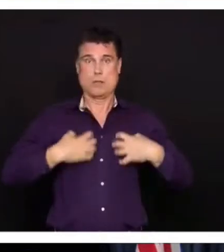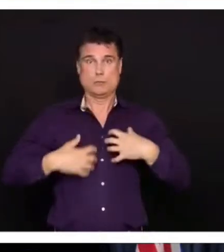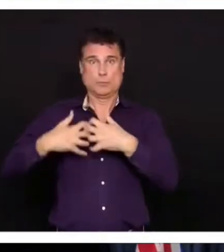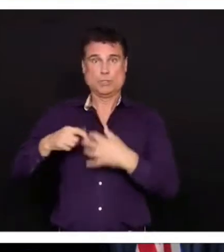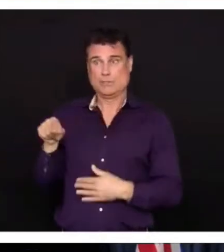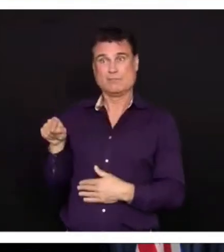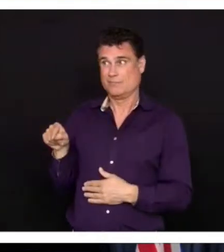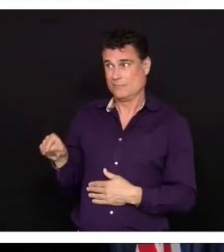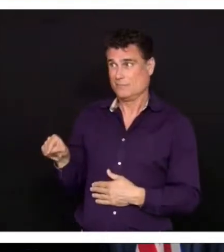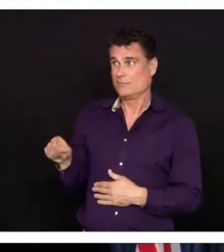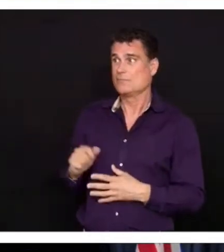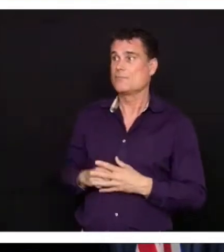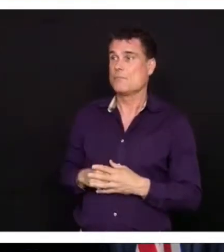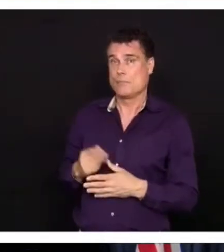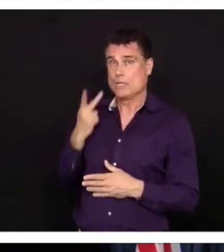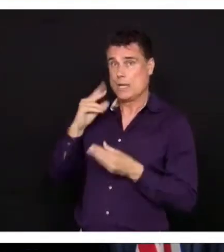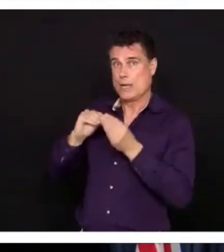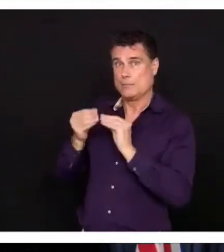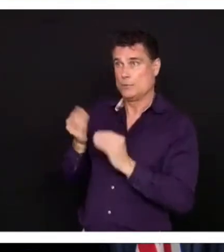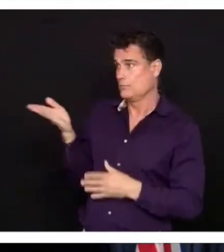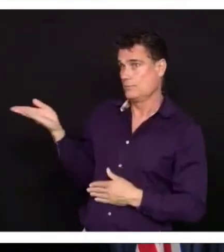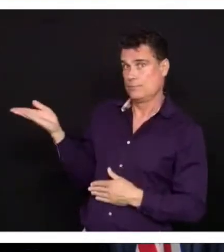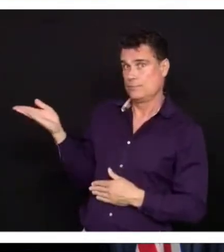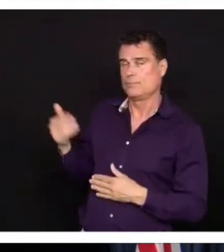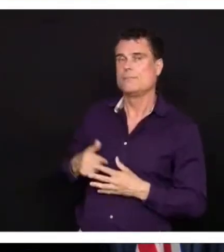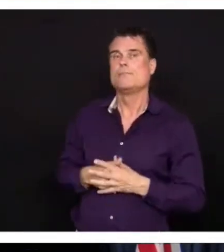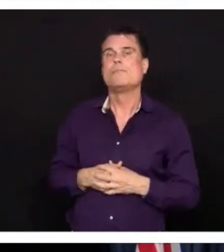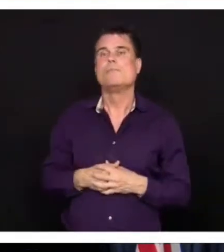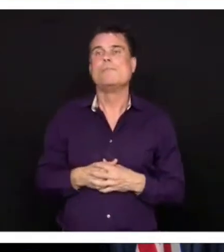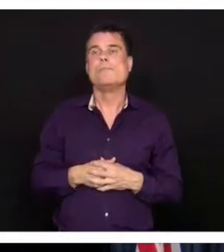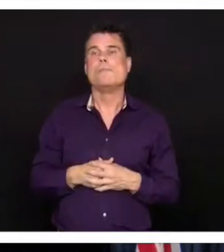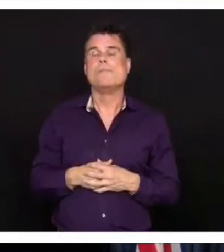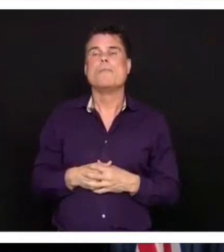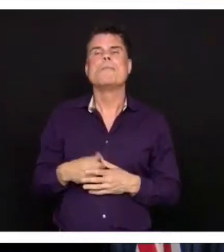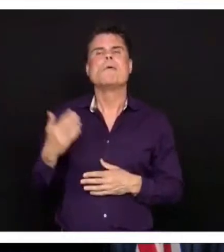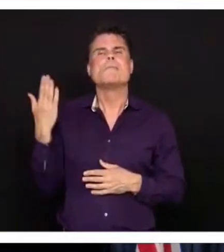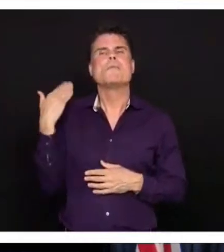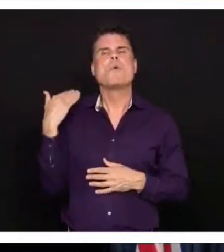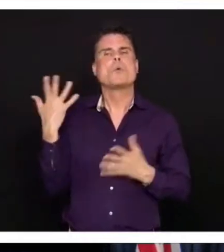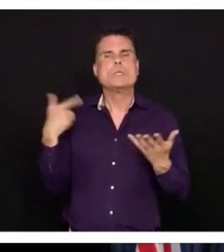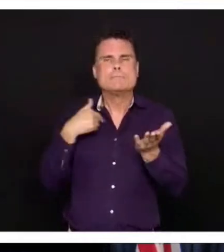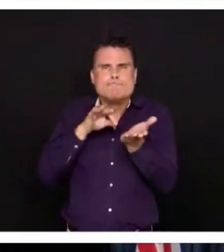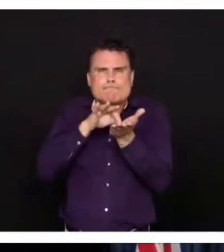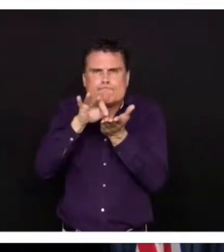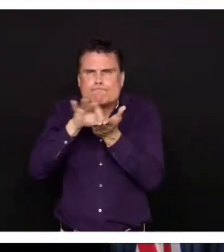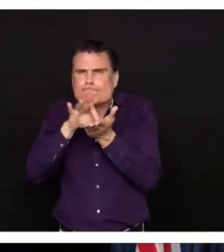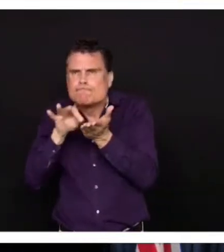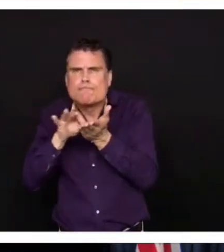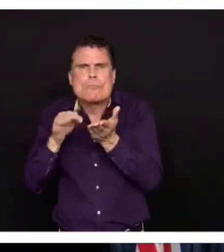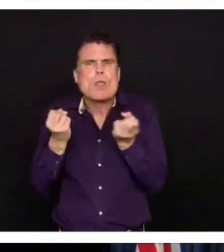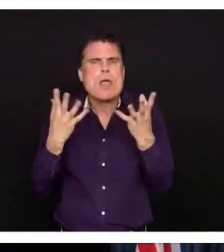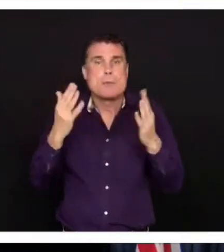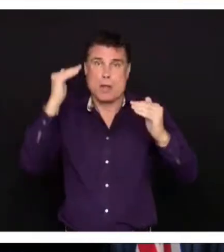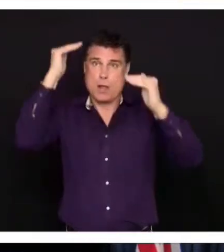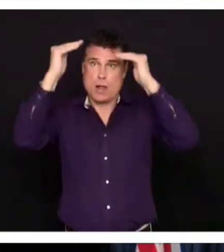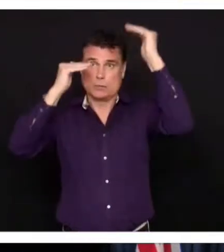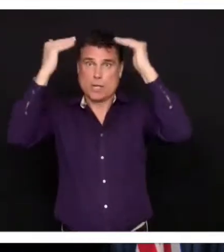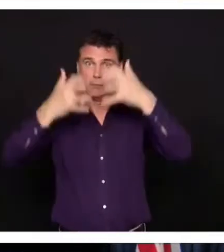the time 1,272 total ventilators in the province, but these were the primary ones we would use to address issues